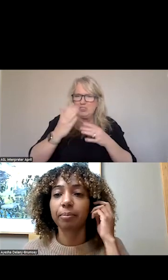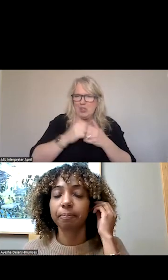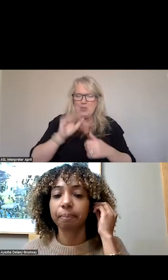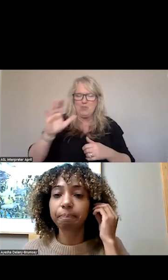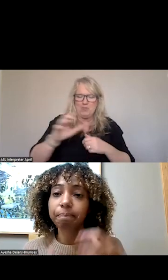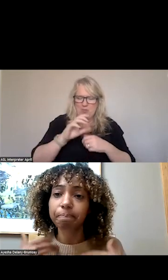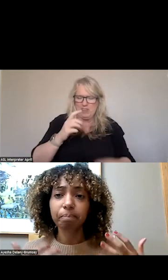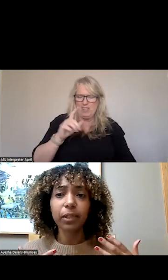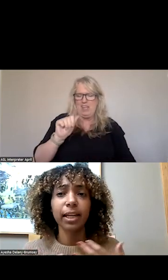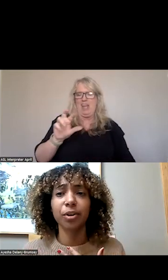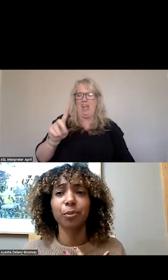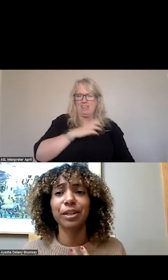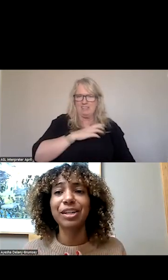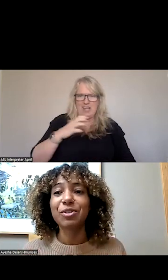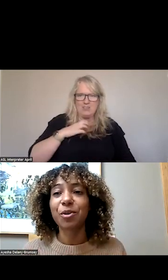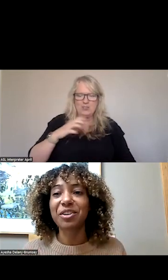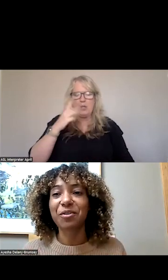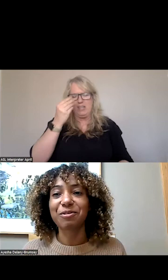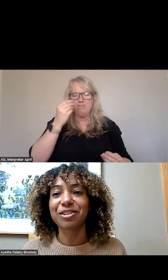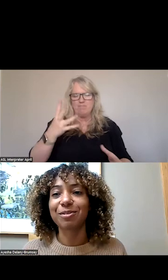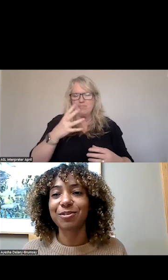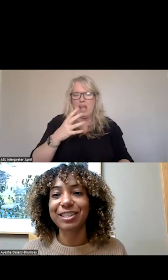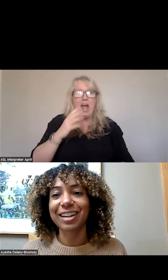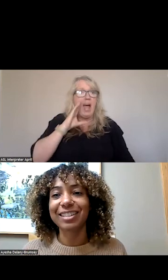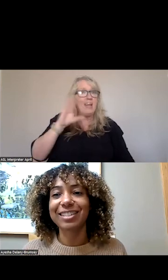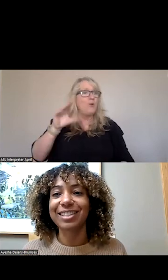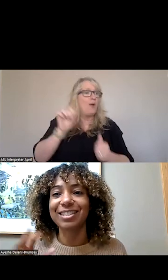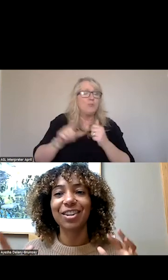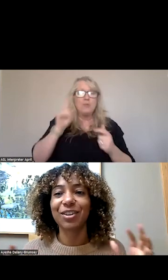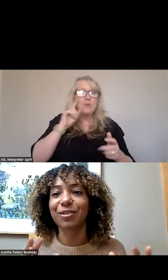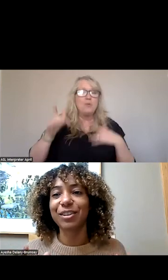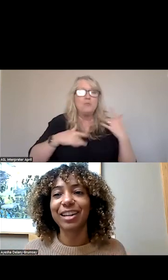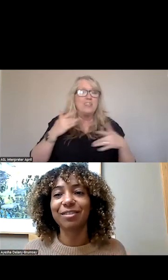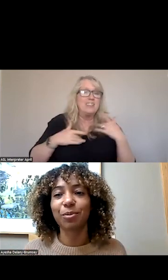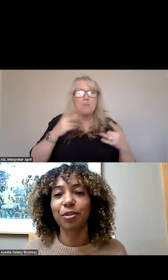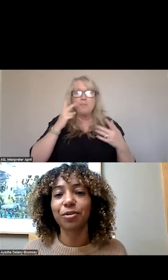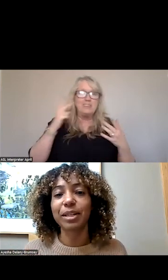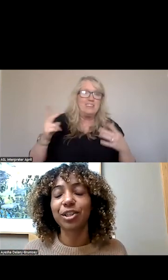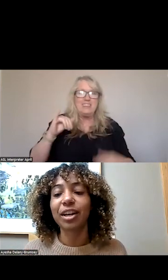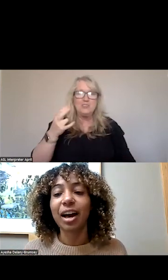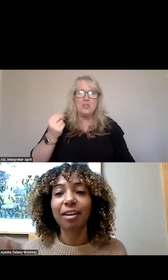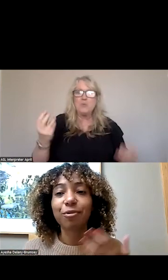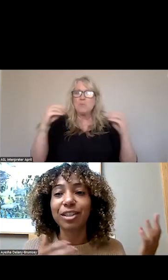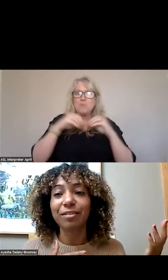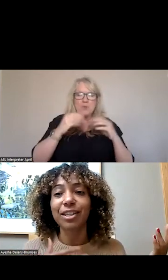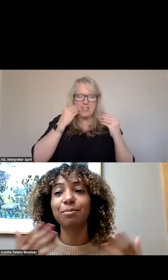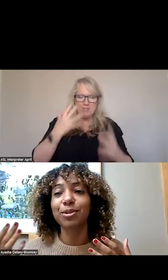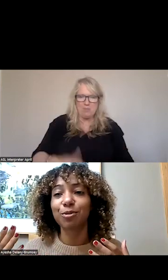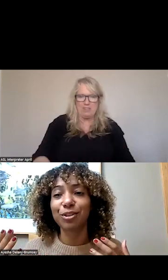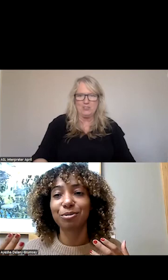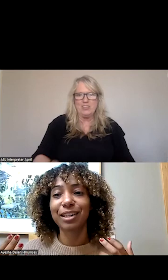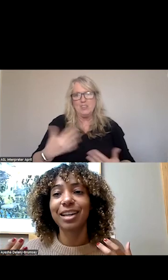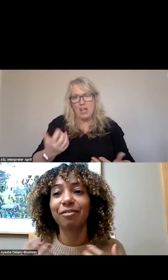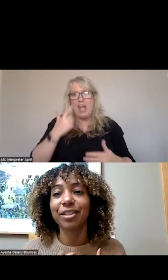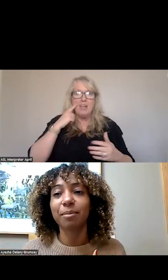Council data. I know everyone's going to be really excited to see in January when we get even more information. Unfortunately, I have to keep